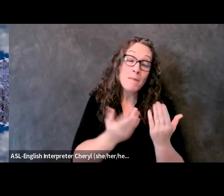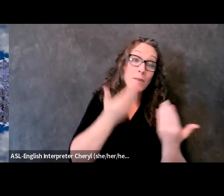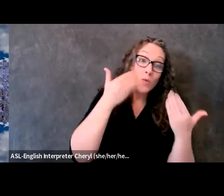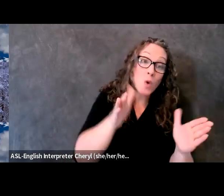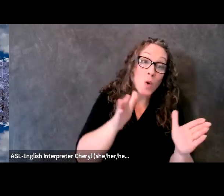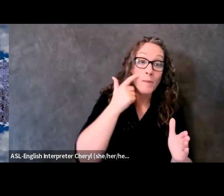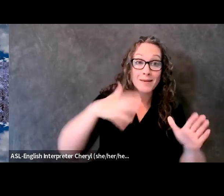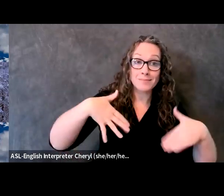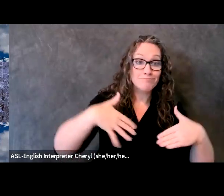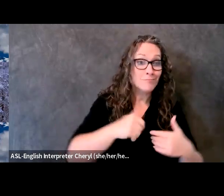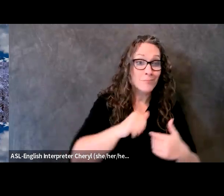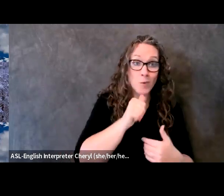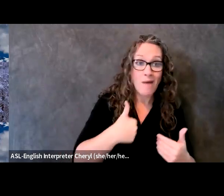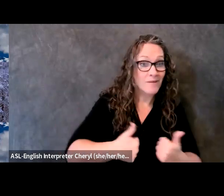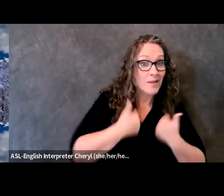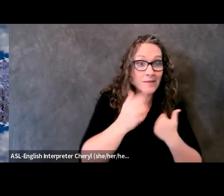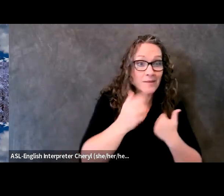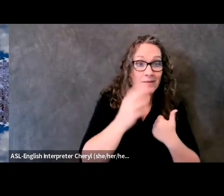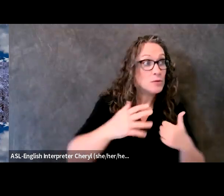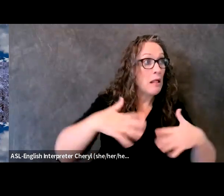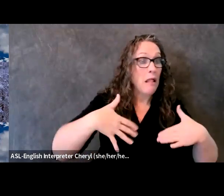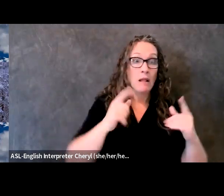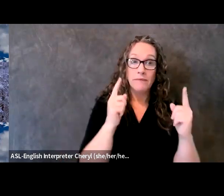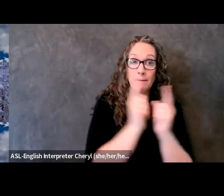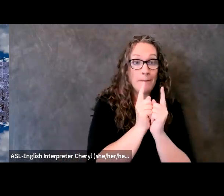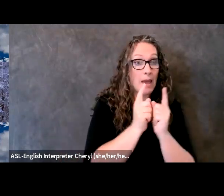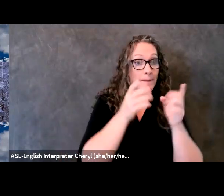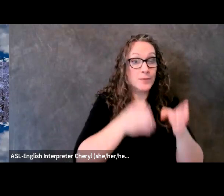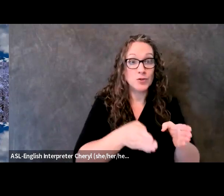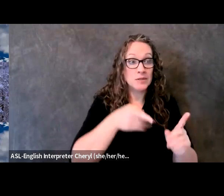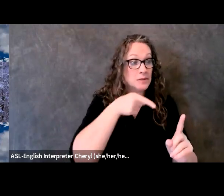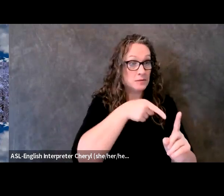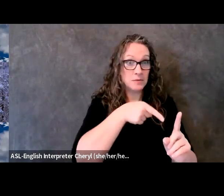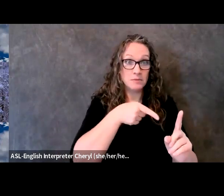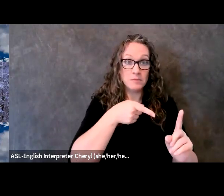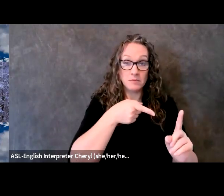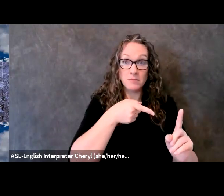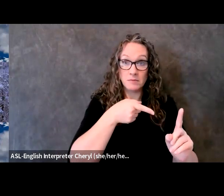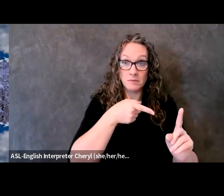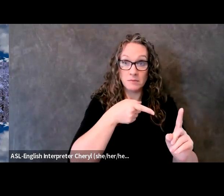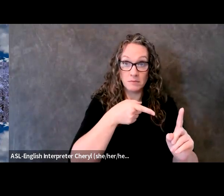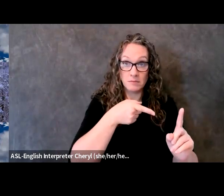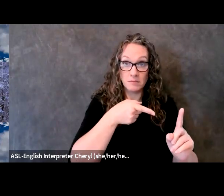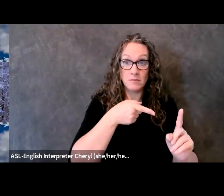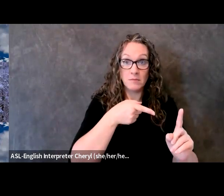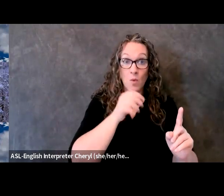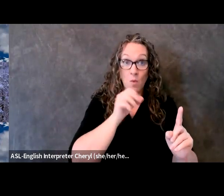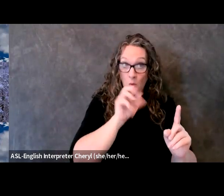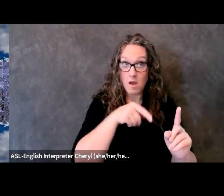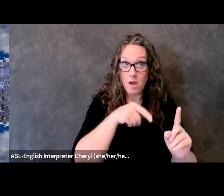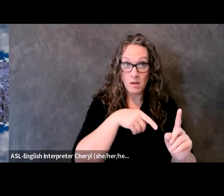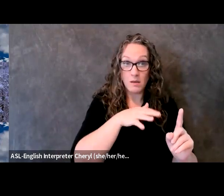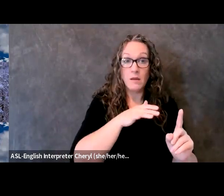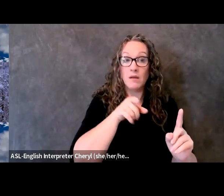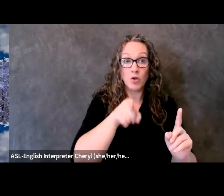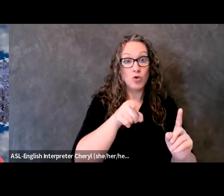you have ever met someone with those, or you're not a person with lived experience, or you're not a